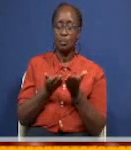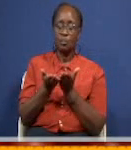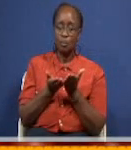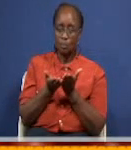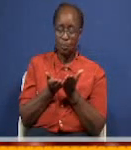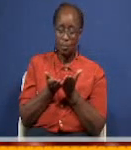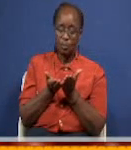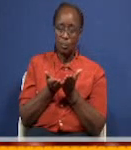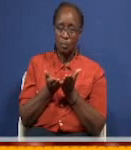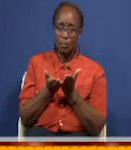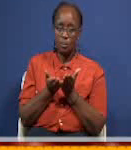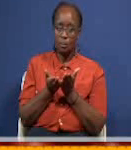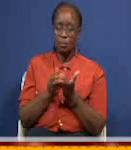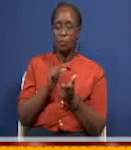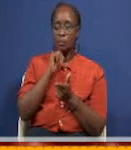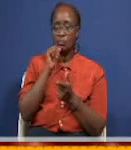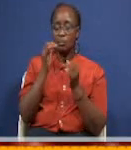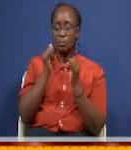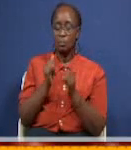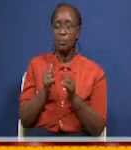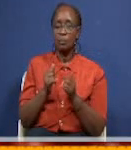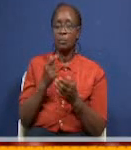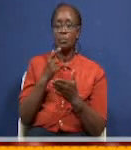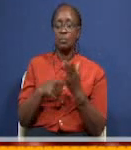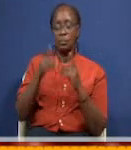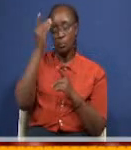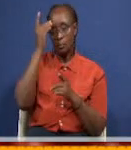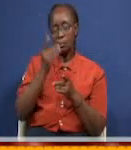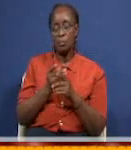delivery, not individuals. Whatever decision that